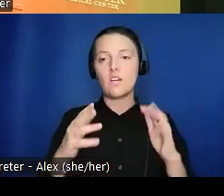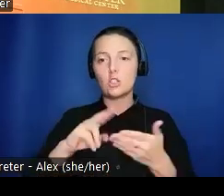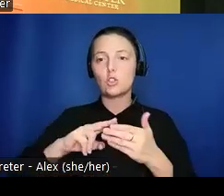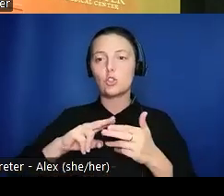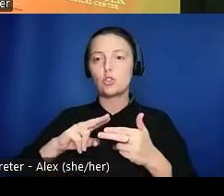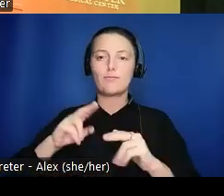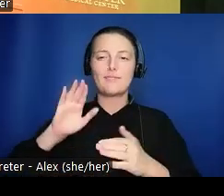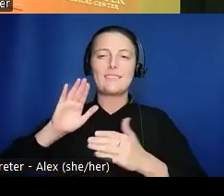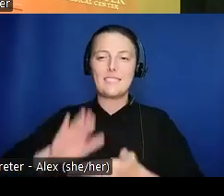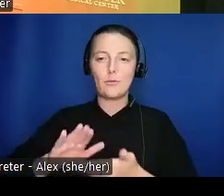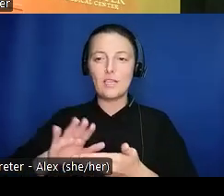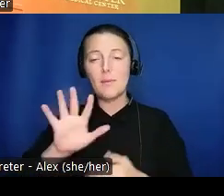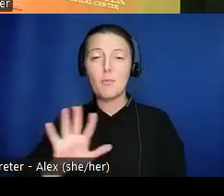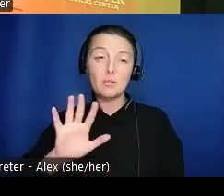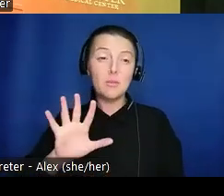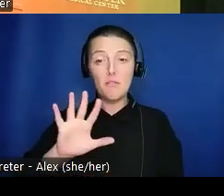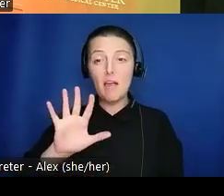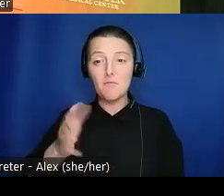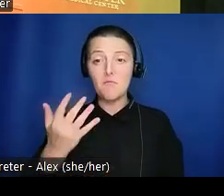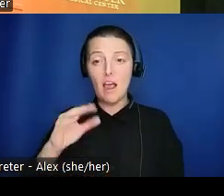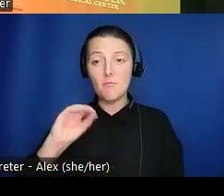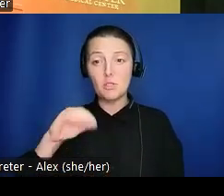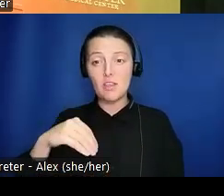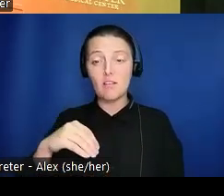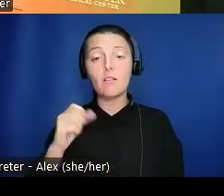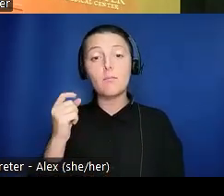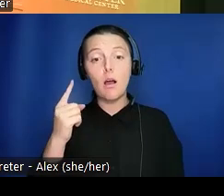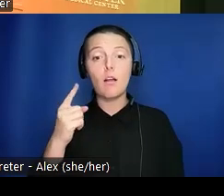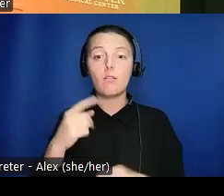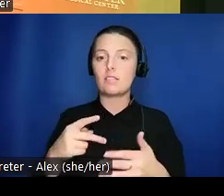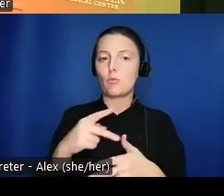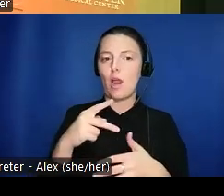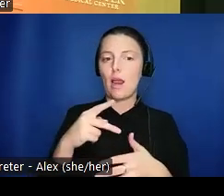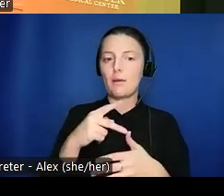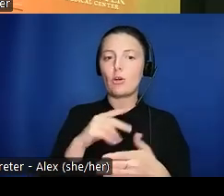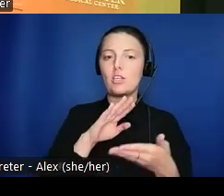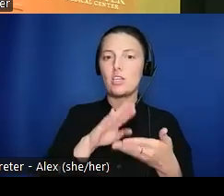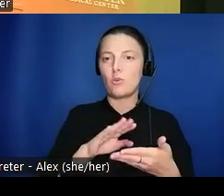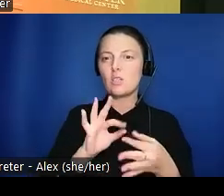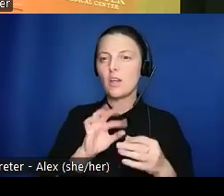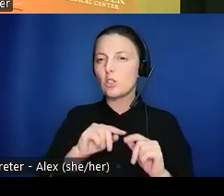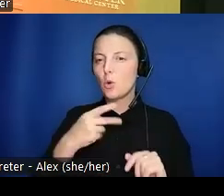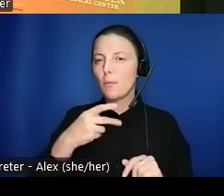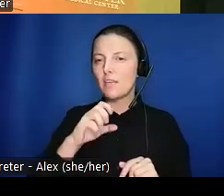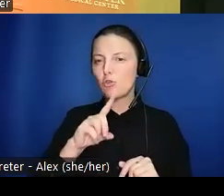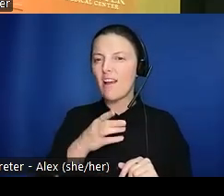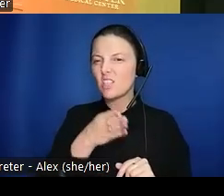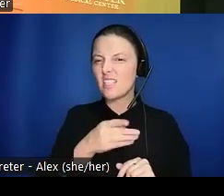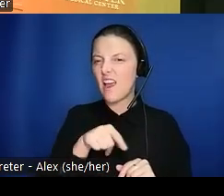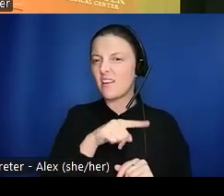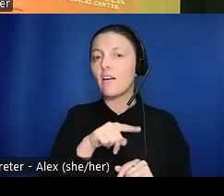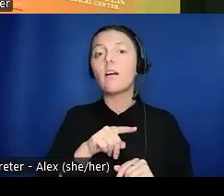But the primary decrease is on the pediatric side, as we expected, about 25%. We are